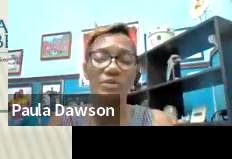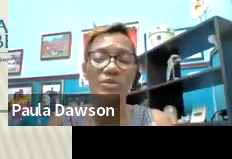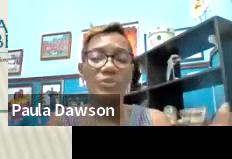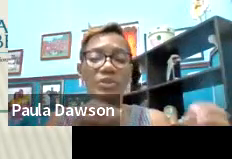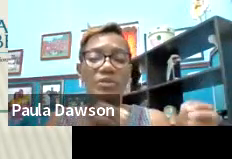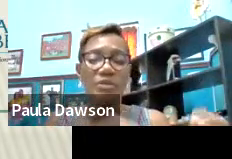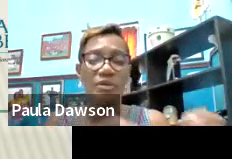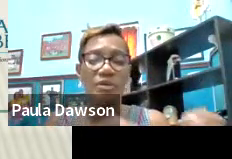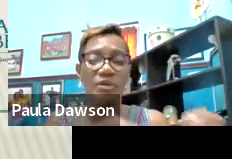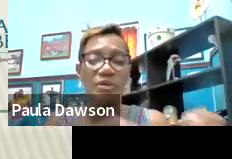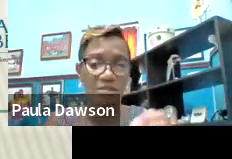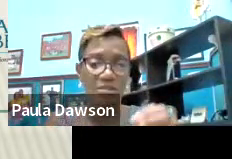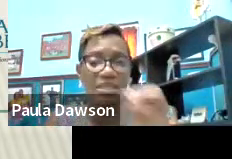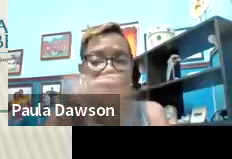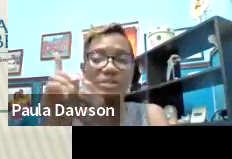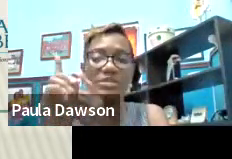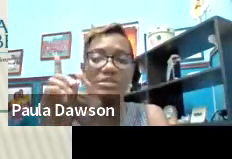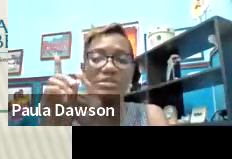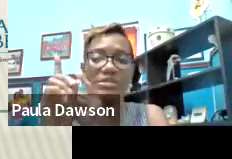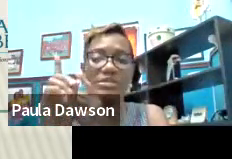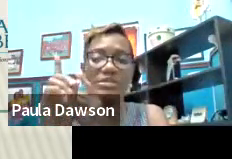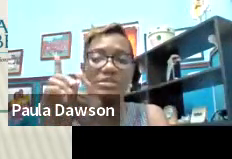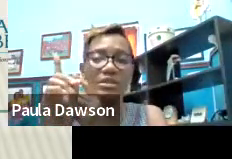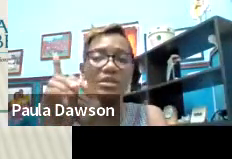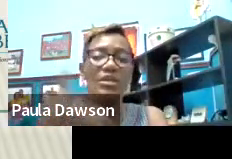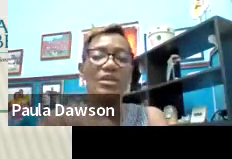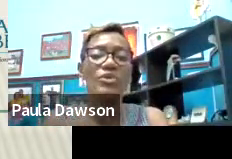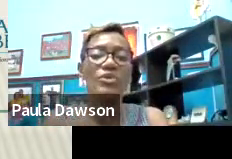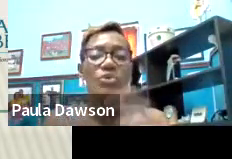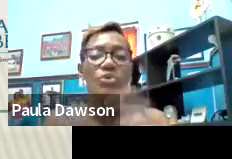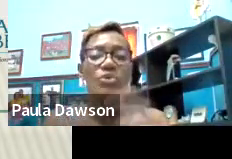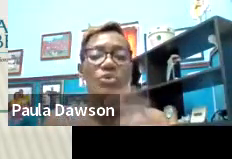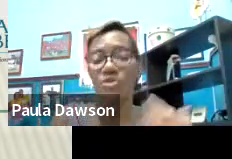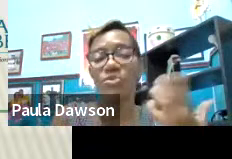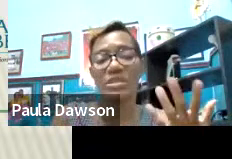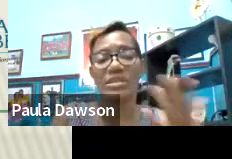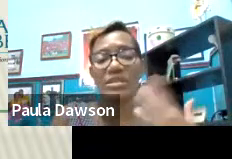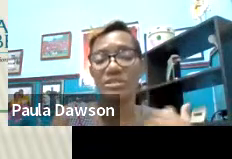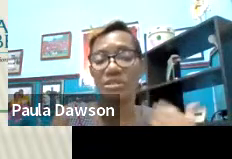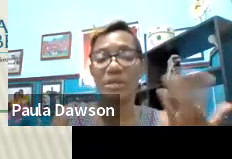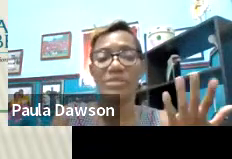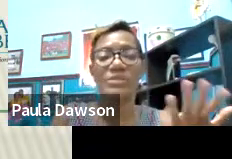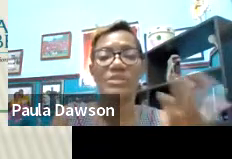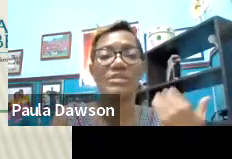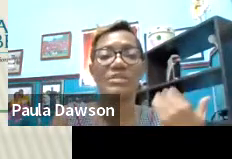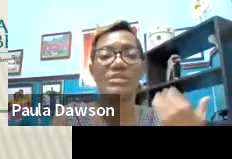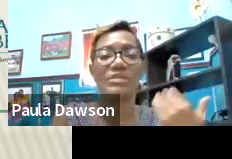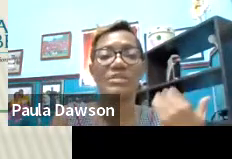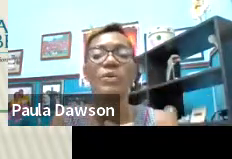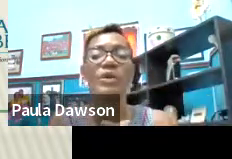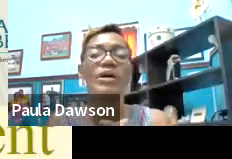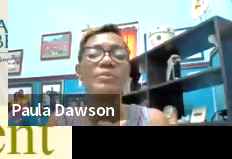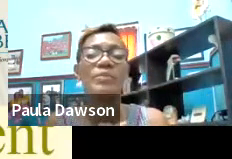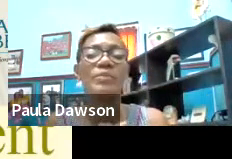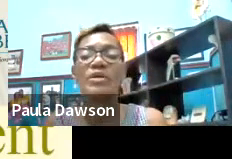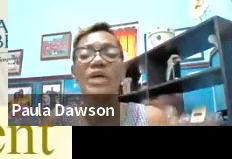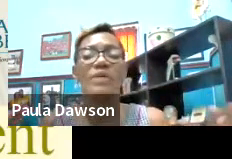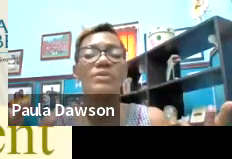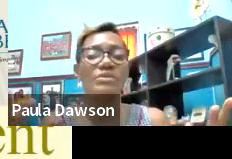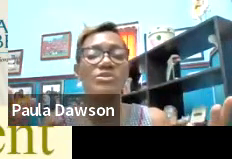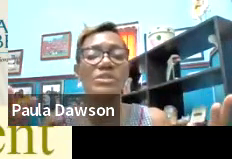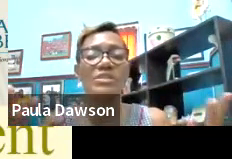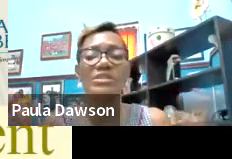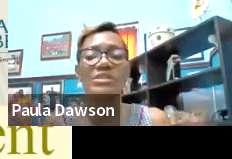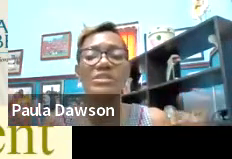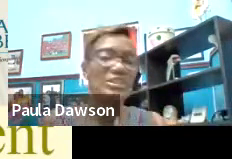So whenever there is increase in spasticity, you can use that if there's a possibility that there's something else going on. So